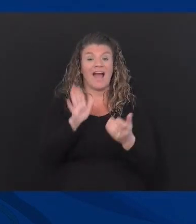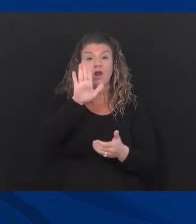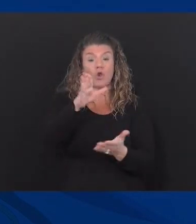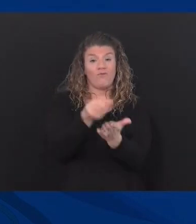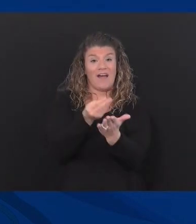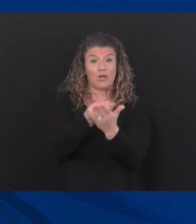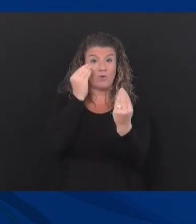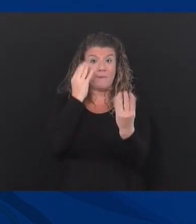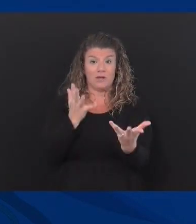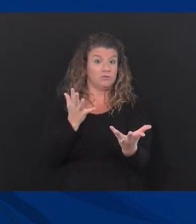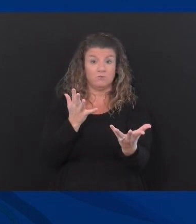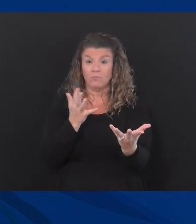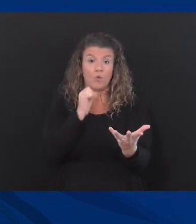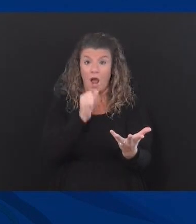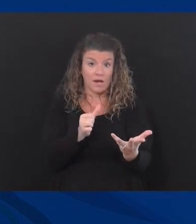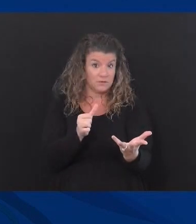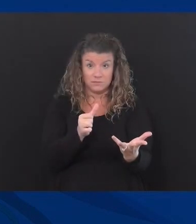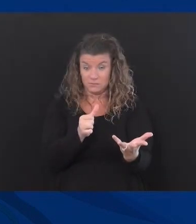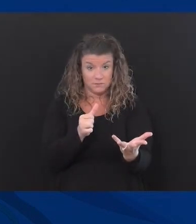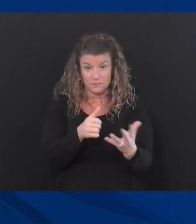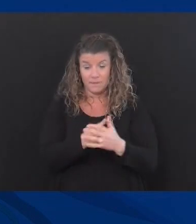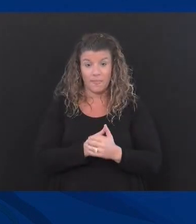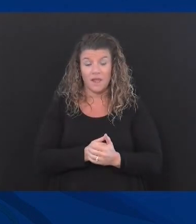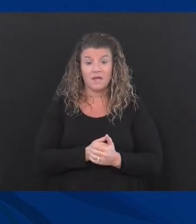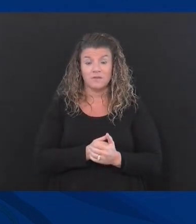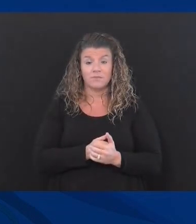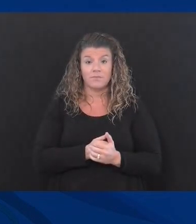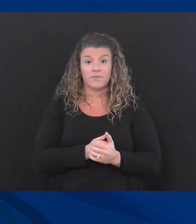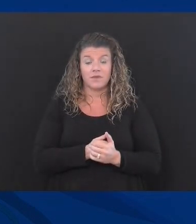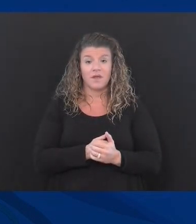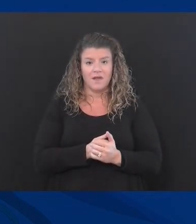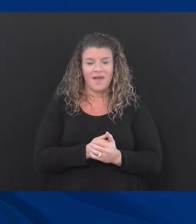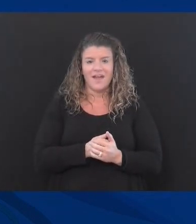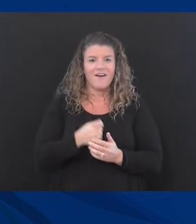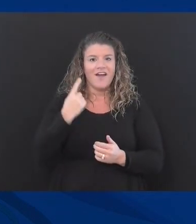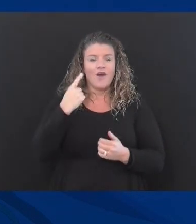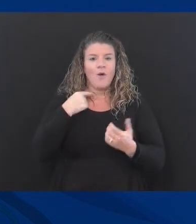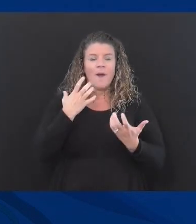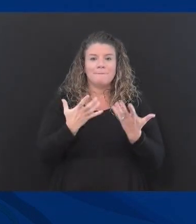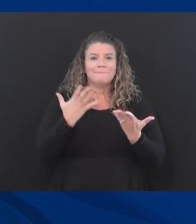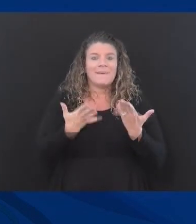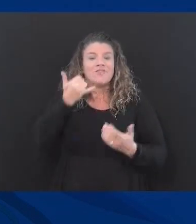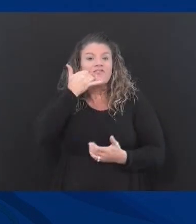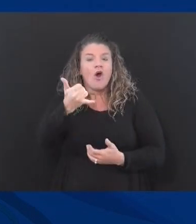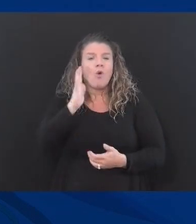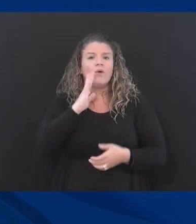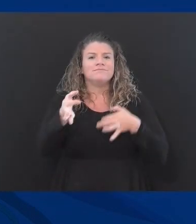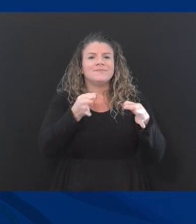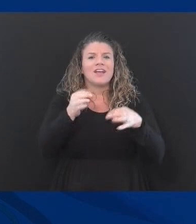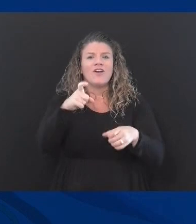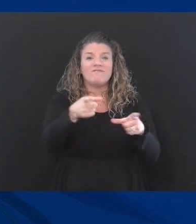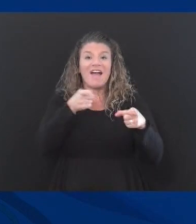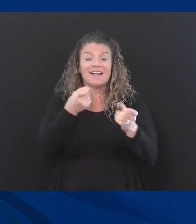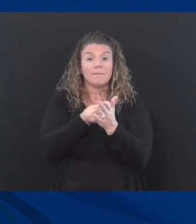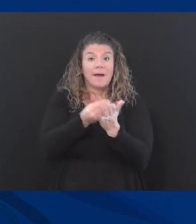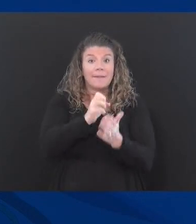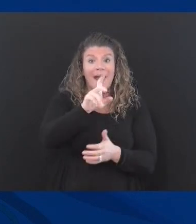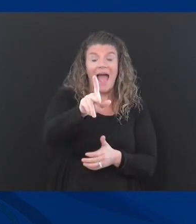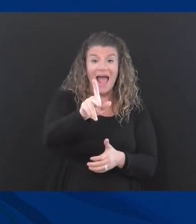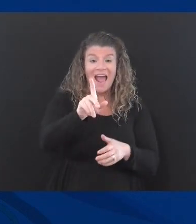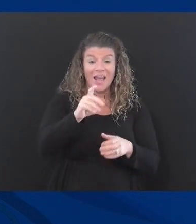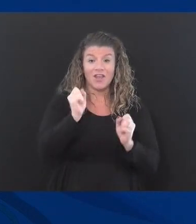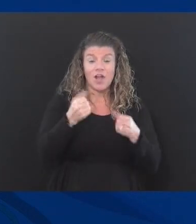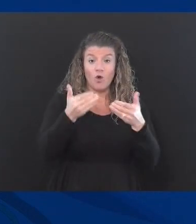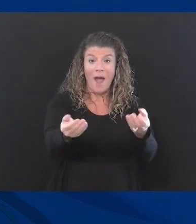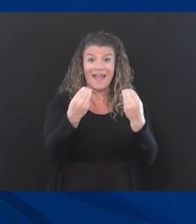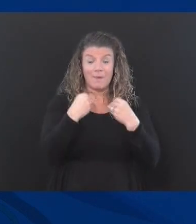financial information in order to receive a quicker refund or an economic impact payment. Now,